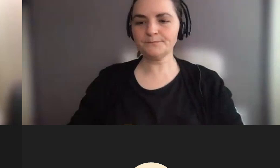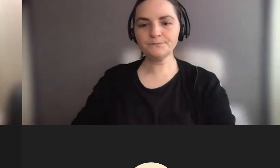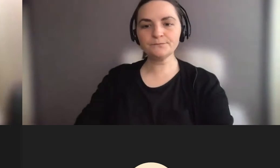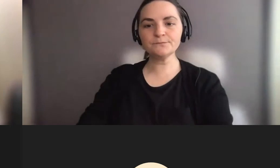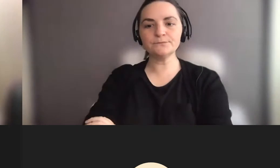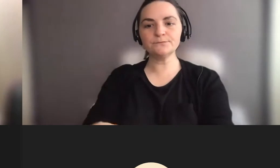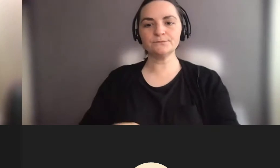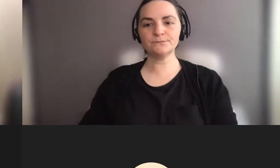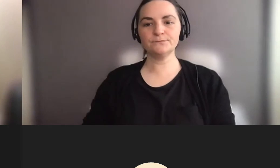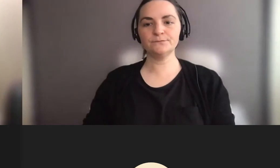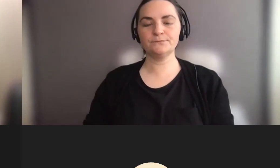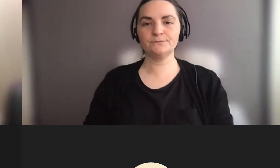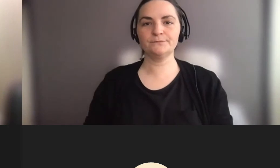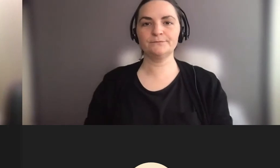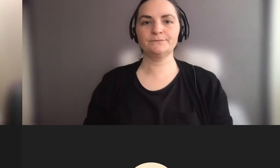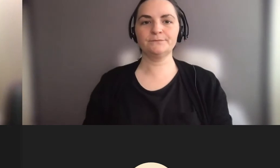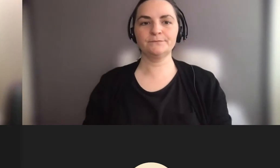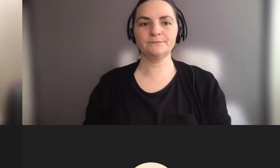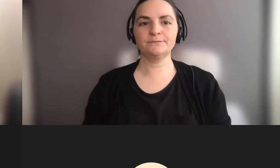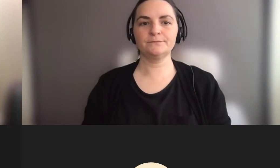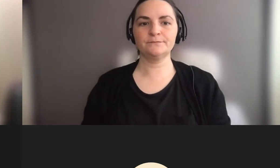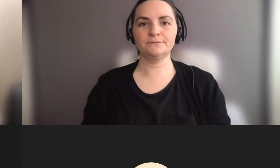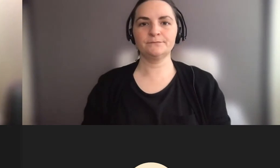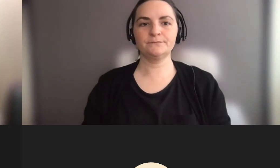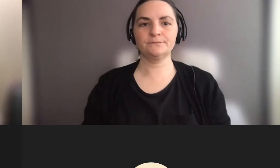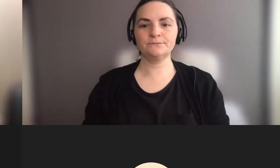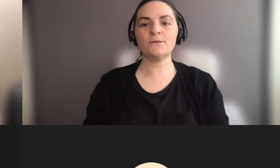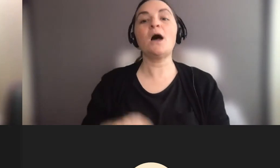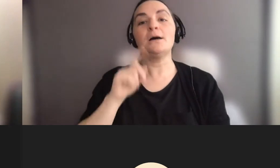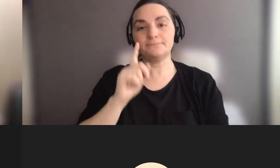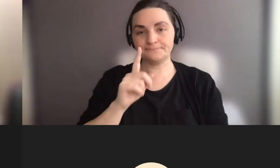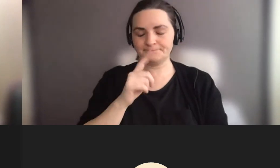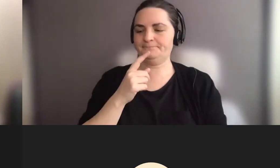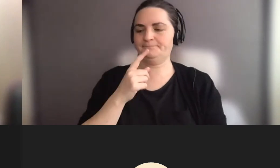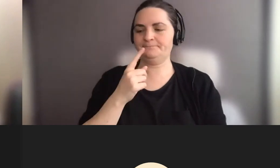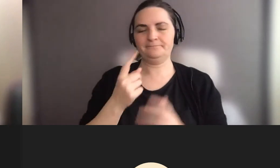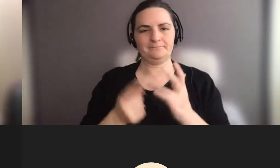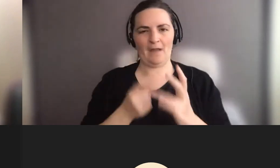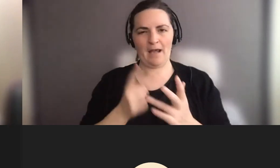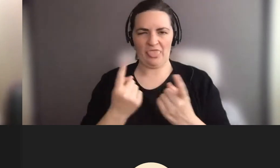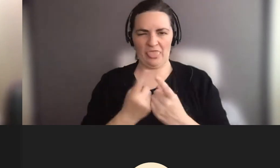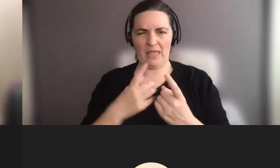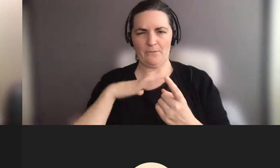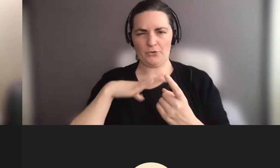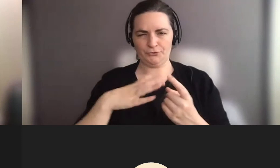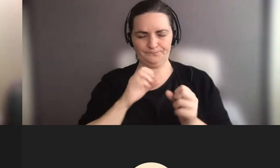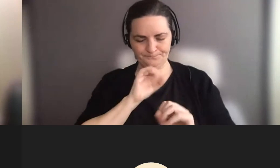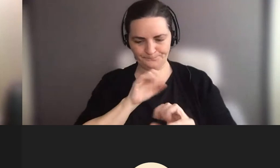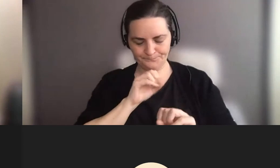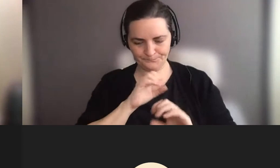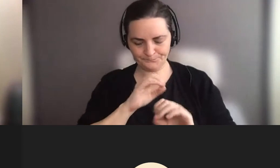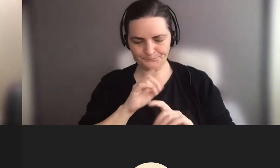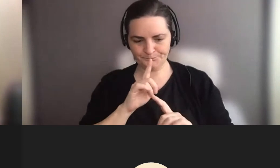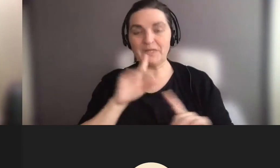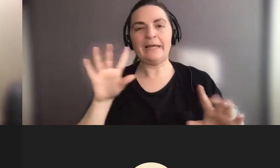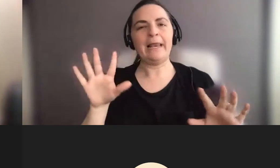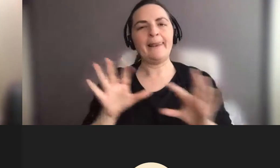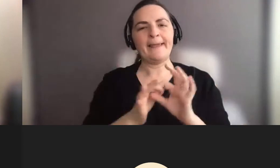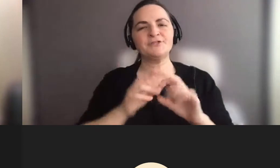I wanted to pick up something else with you, and this kind of connects to the idea of formative assessment. I think this came